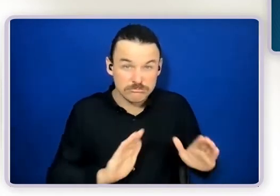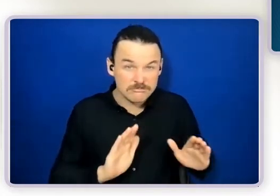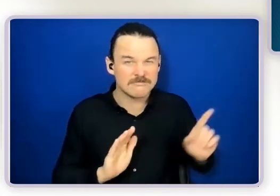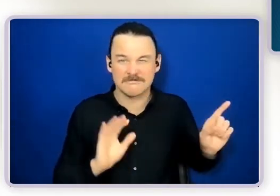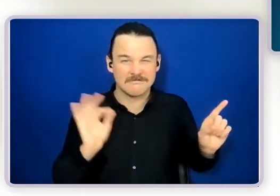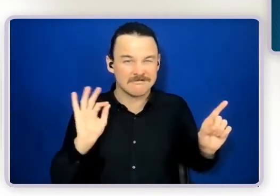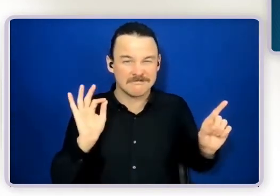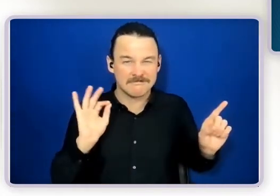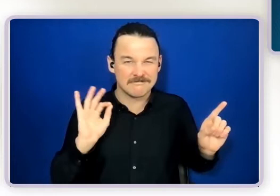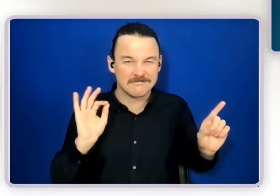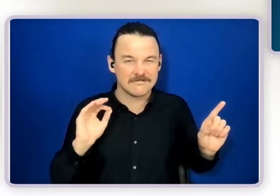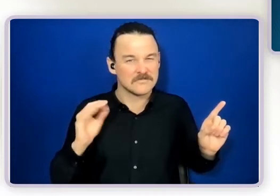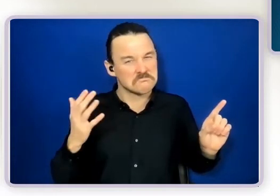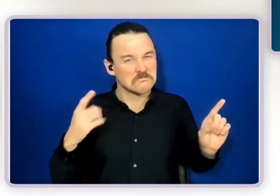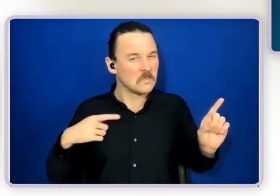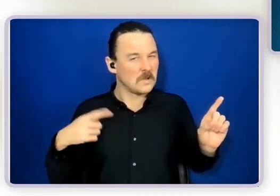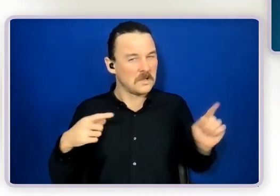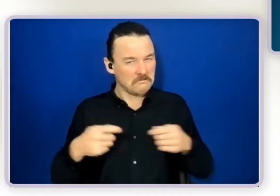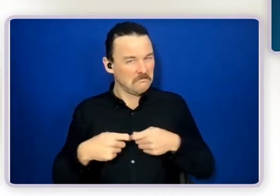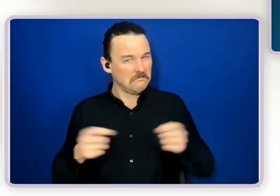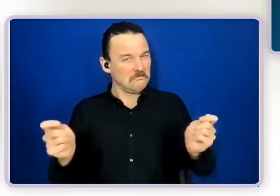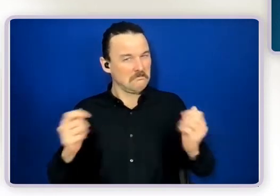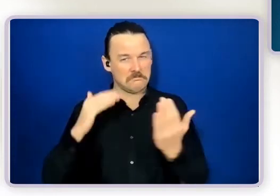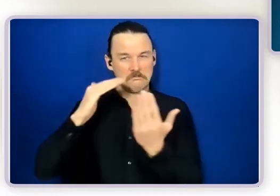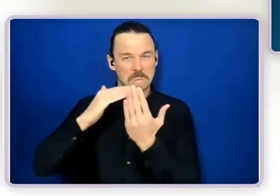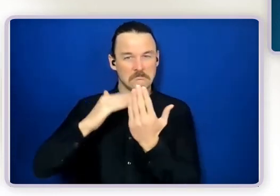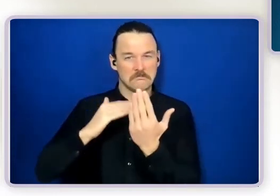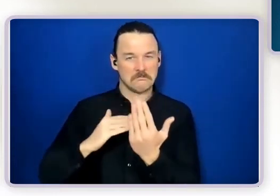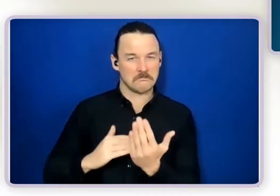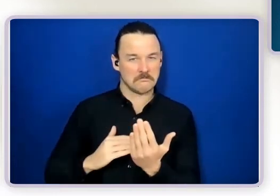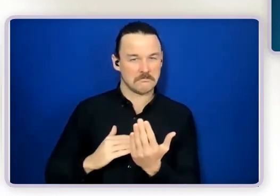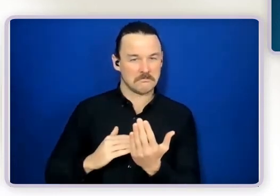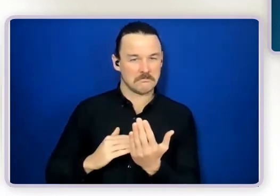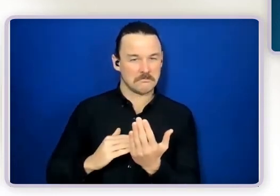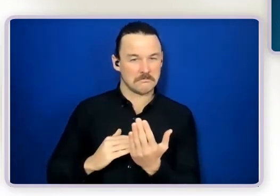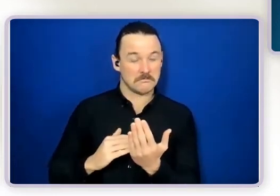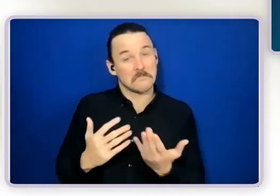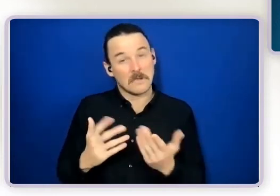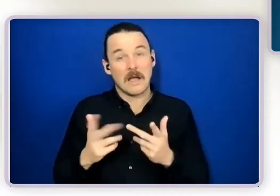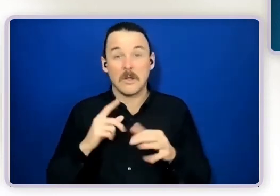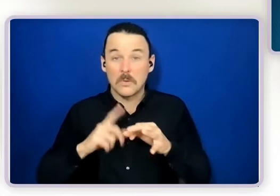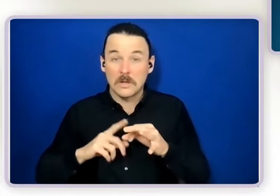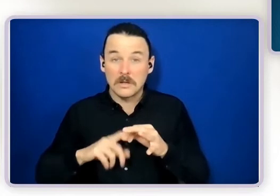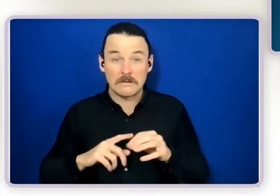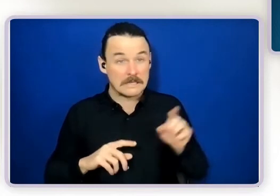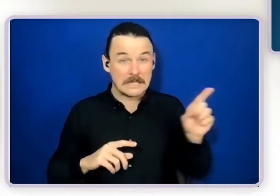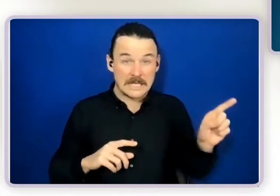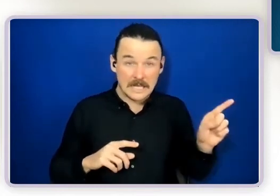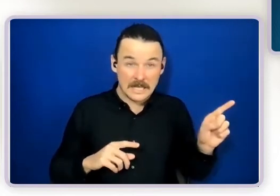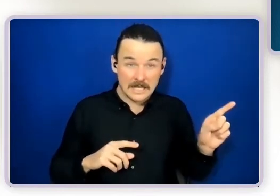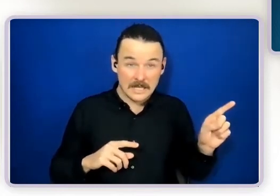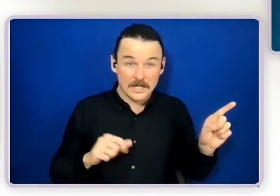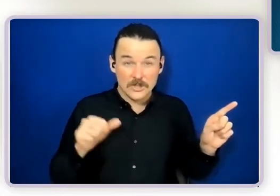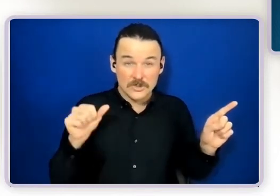Secondly, an interesting question is, do they require expertise for those assisting people with behaviours of